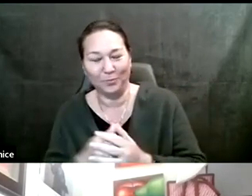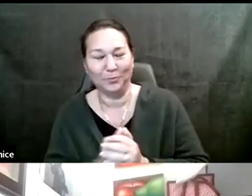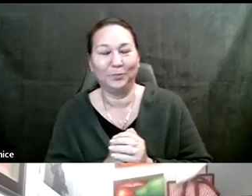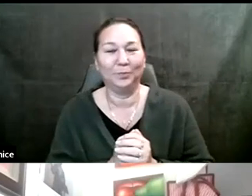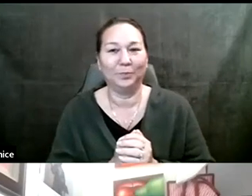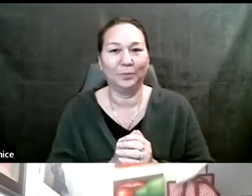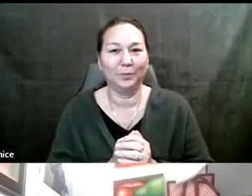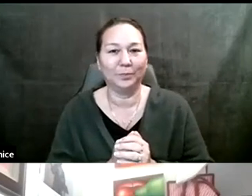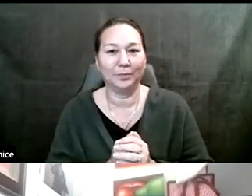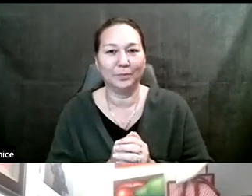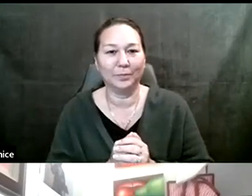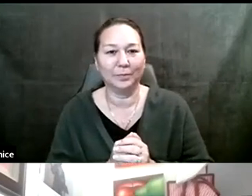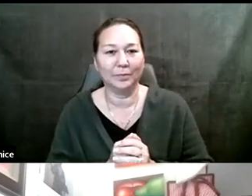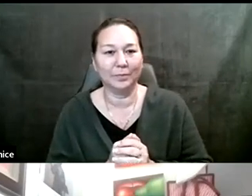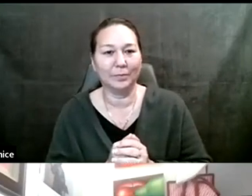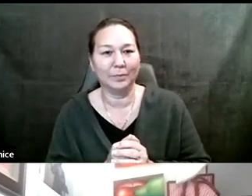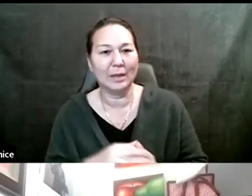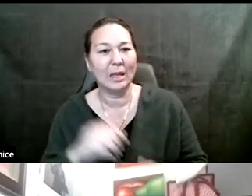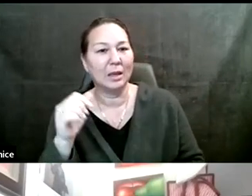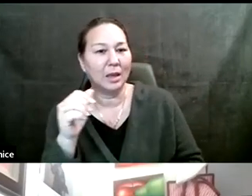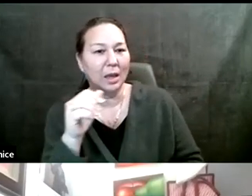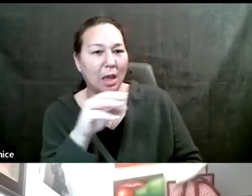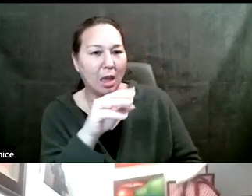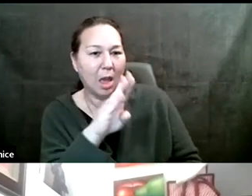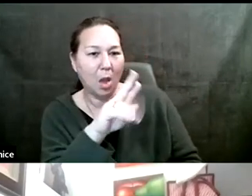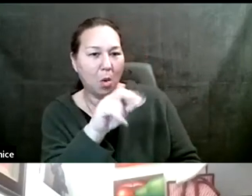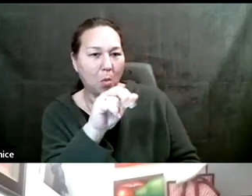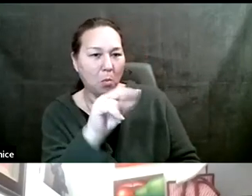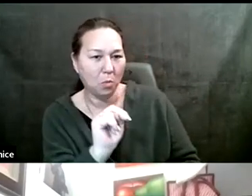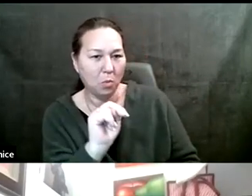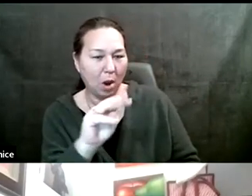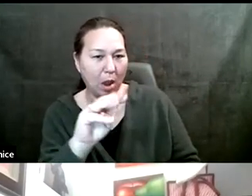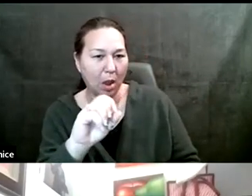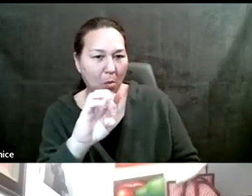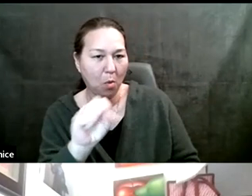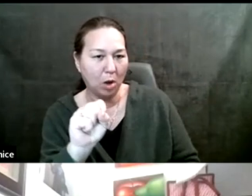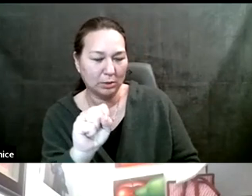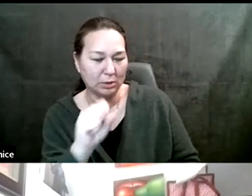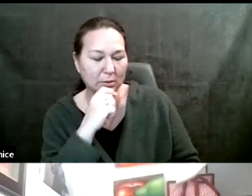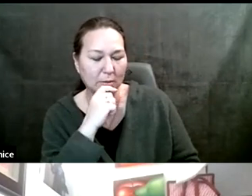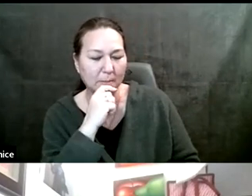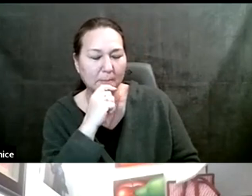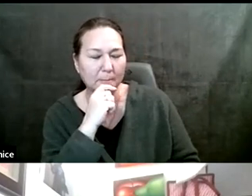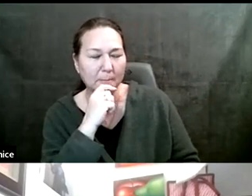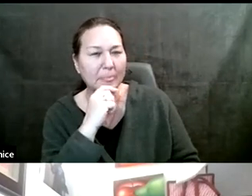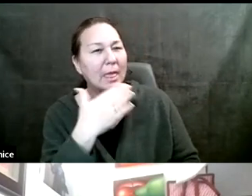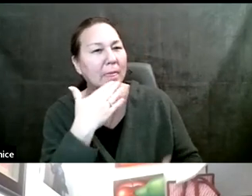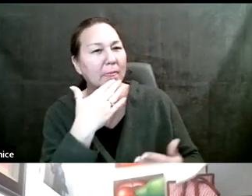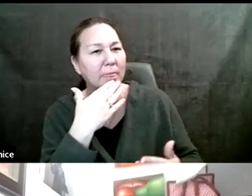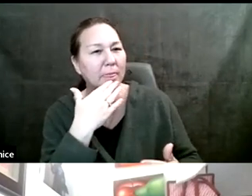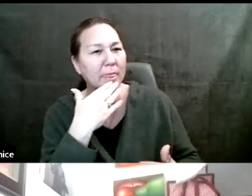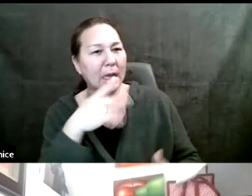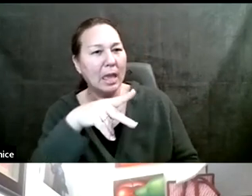yeah um thank you so much uh Miss Polanco Garcia um without you know